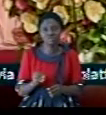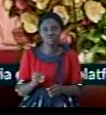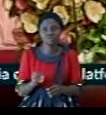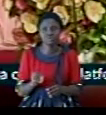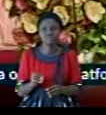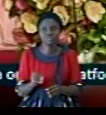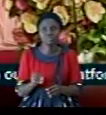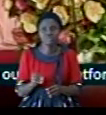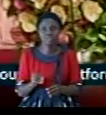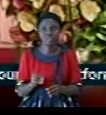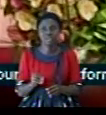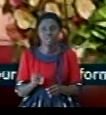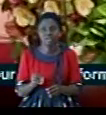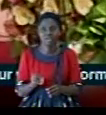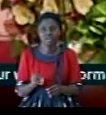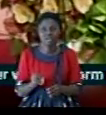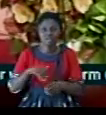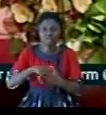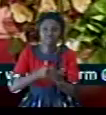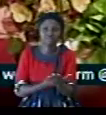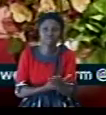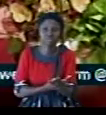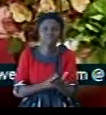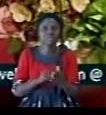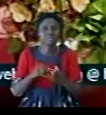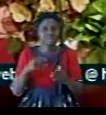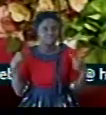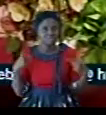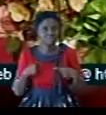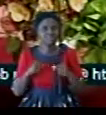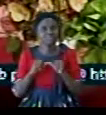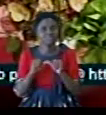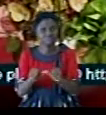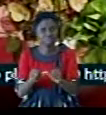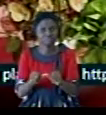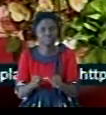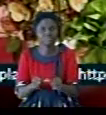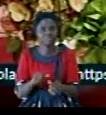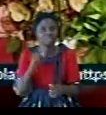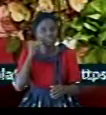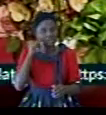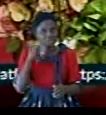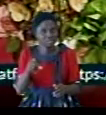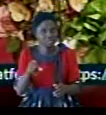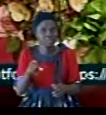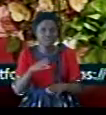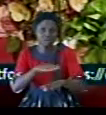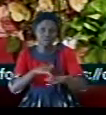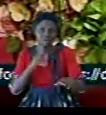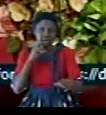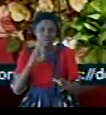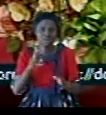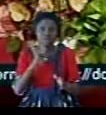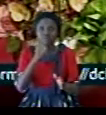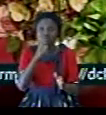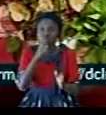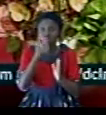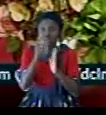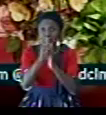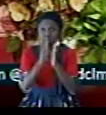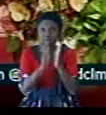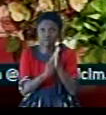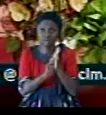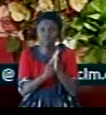daybreak, I was still having the pains. So I called my Monday Lord that, see what